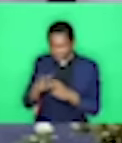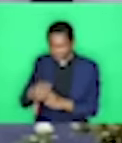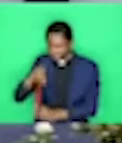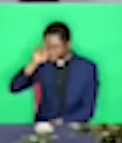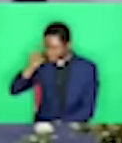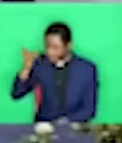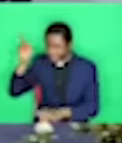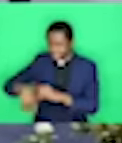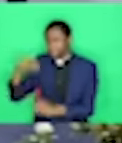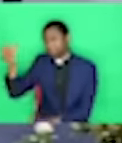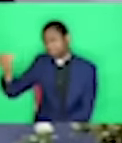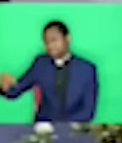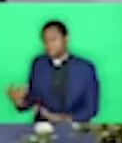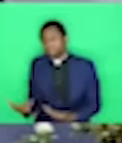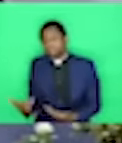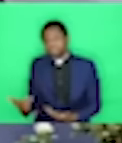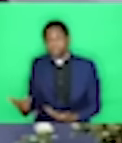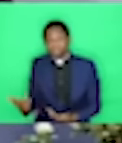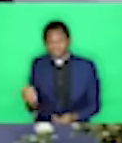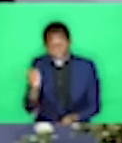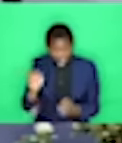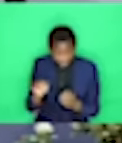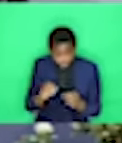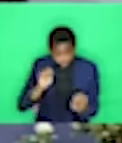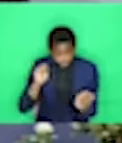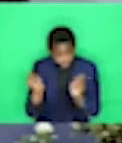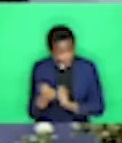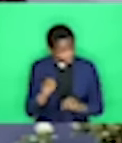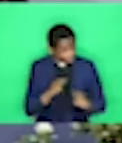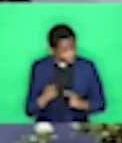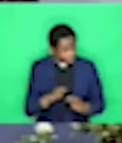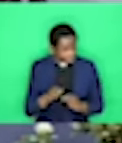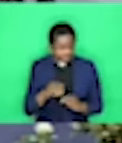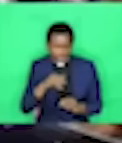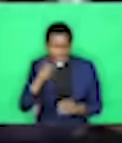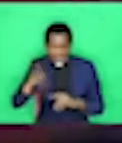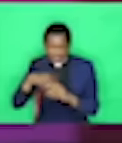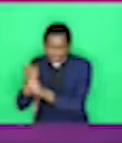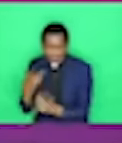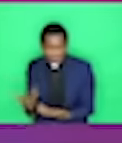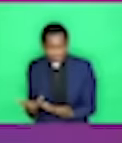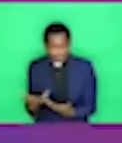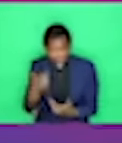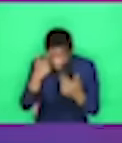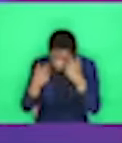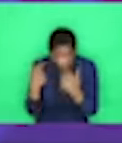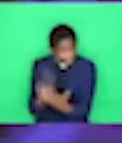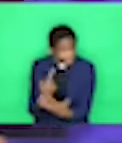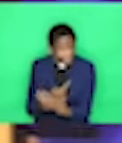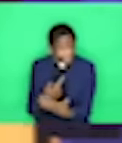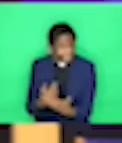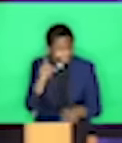not get anything. Today, where is e-levy? Because the Ghanaians are smart. If you say that I'm going to tax you